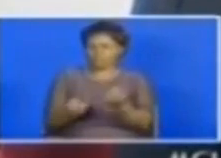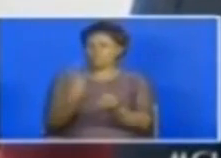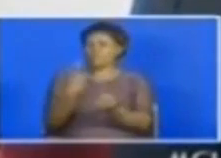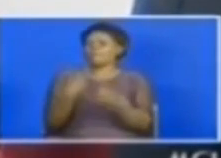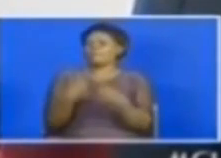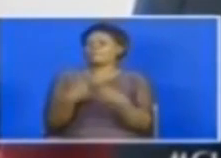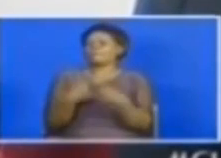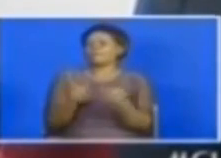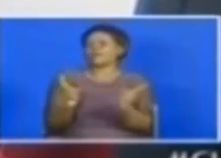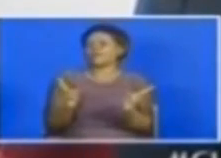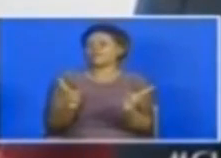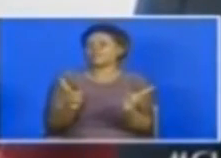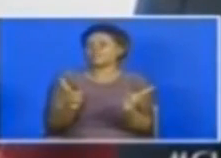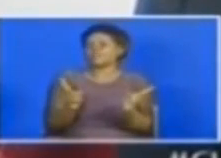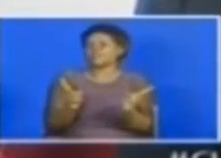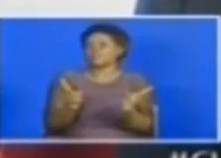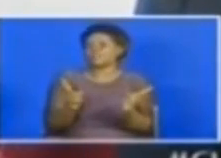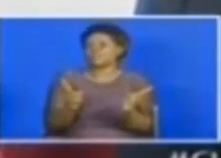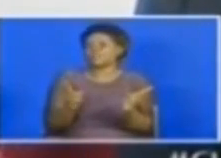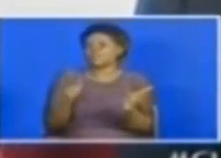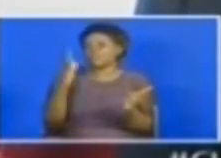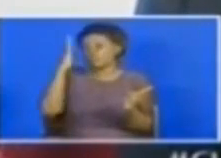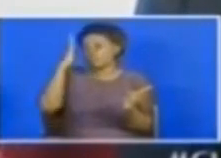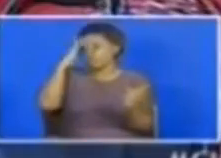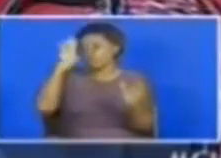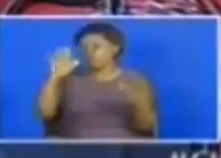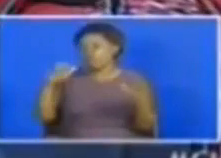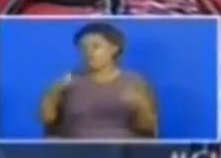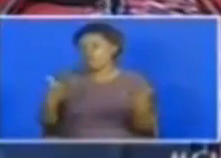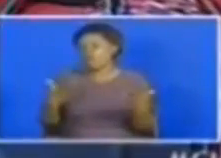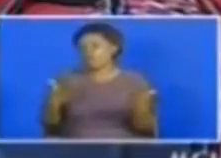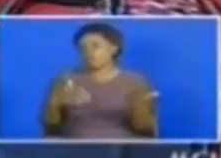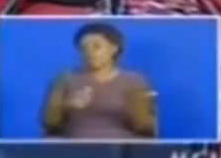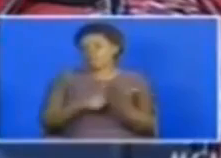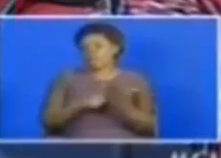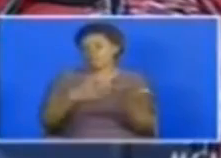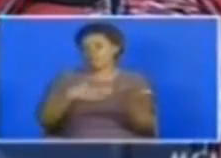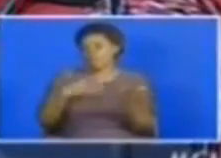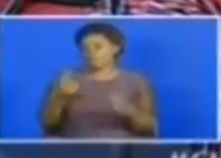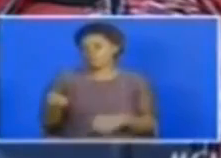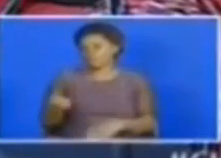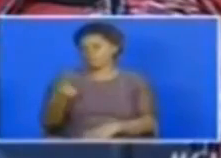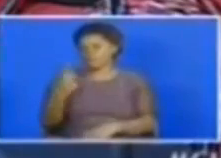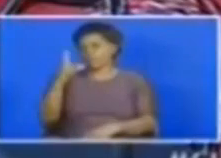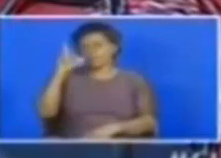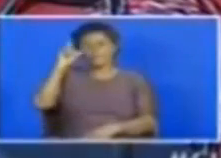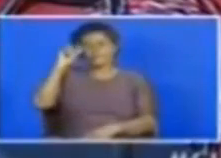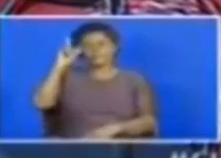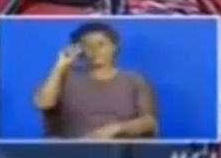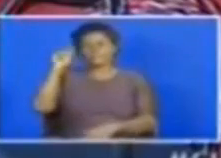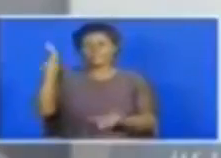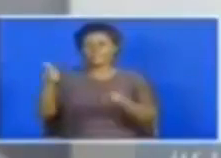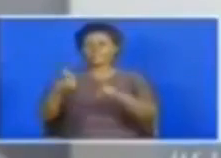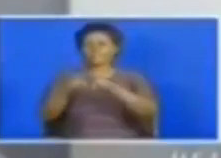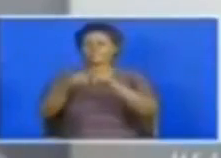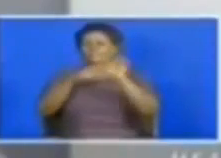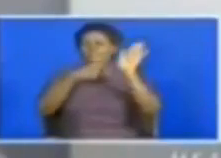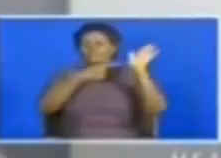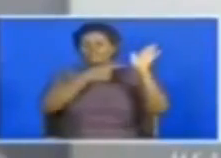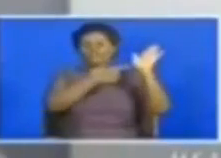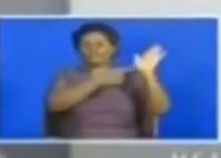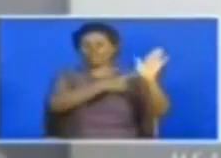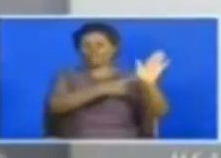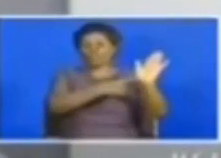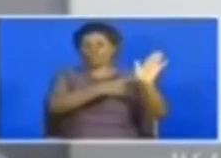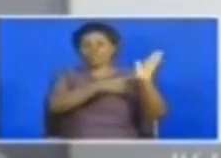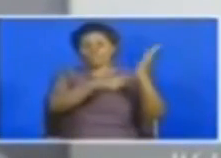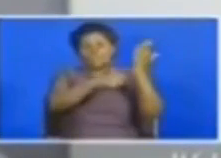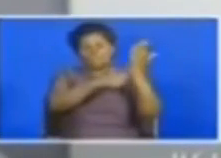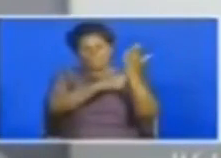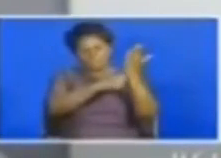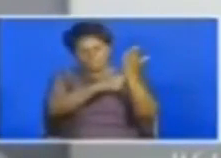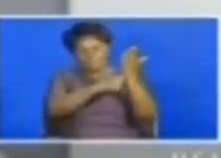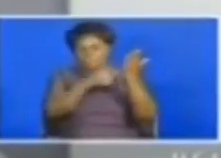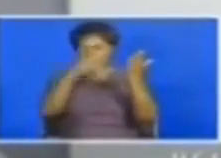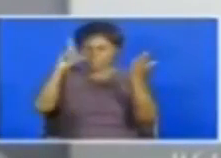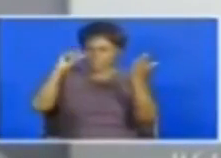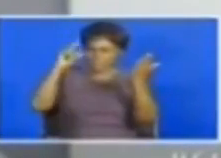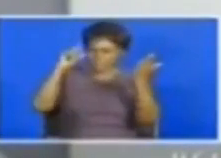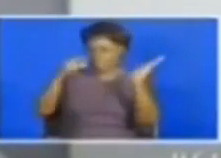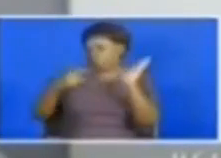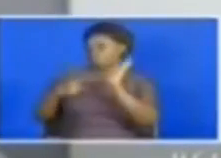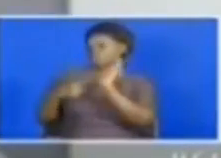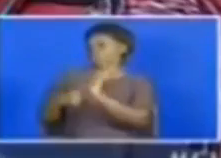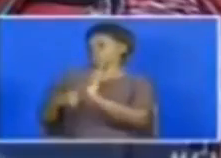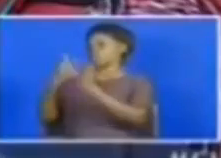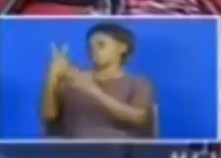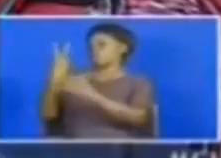But still, even but then how will you identify if my name pops up? The picture will also show. All right. So it will show the name. It uh-huh. will show the names. It will